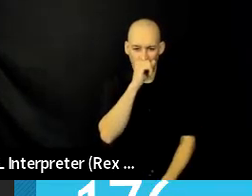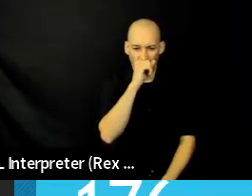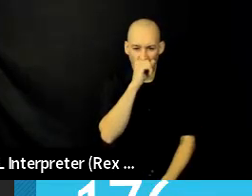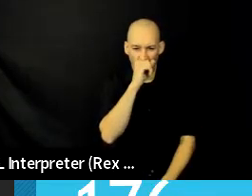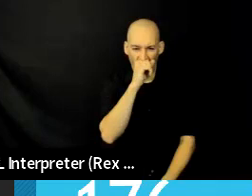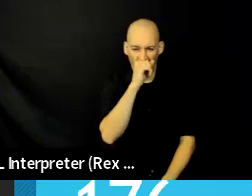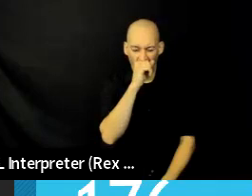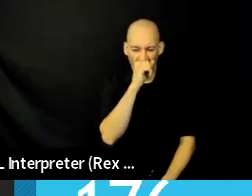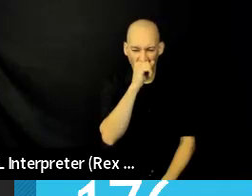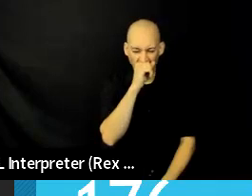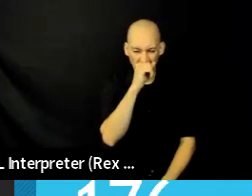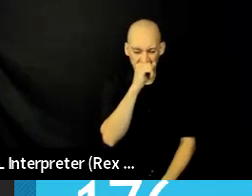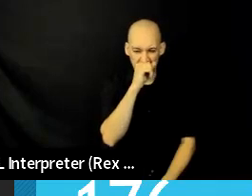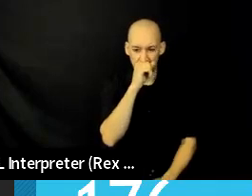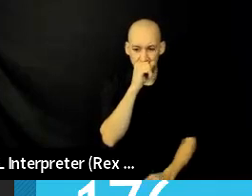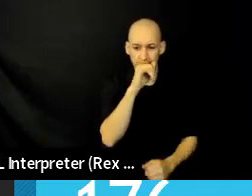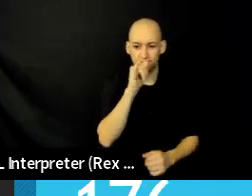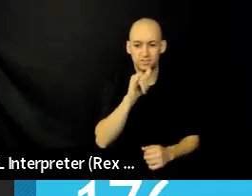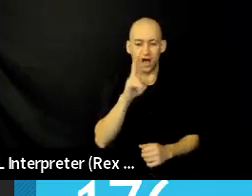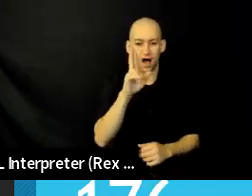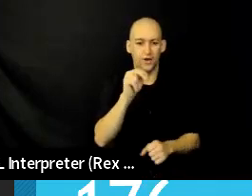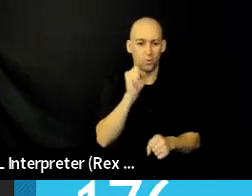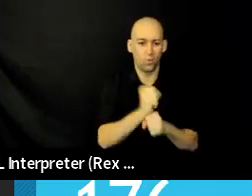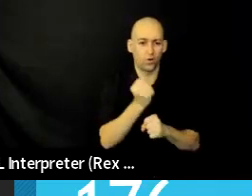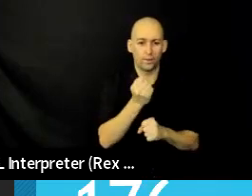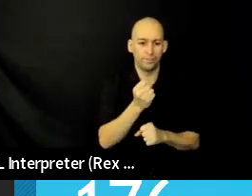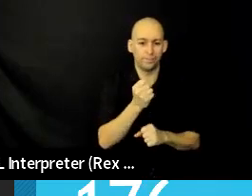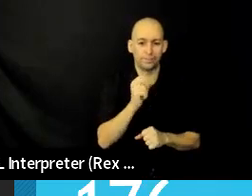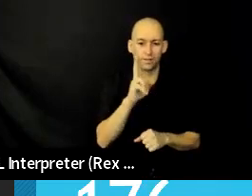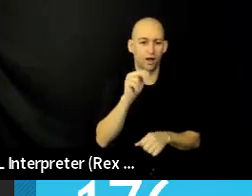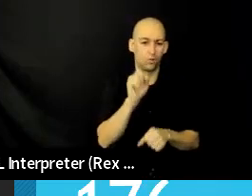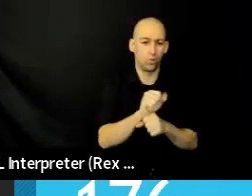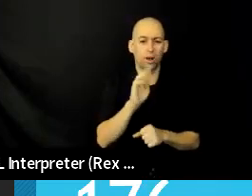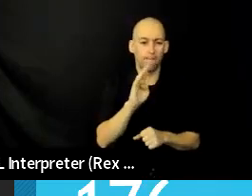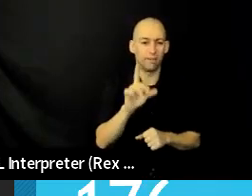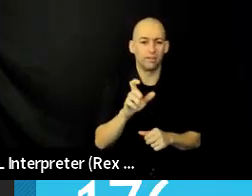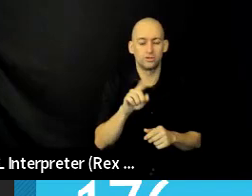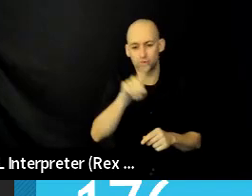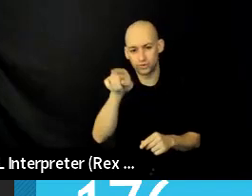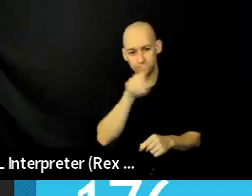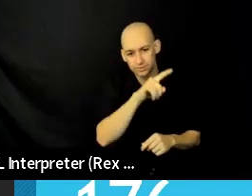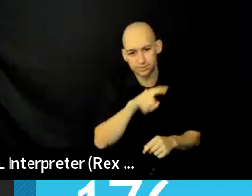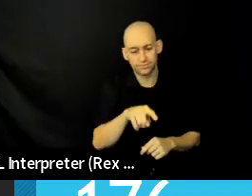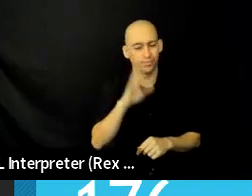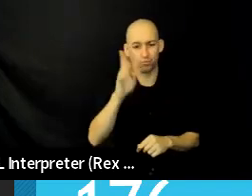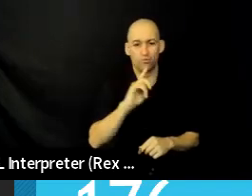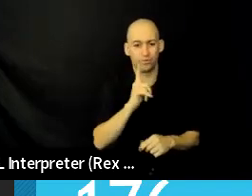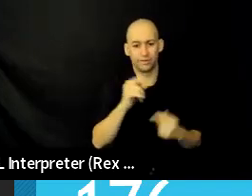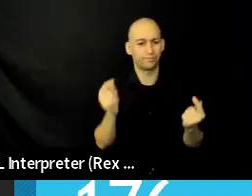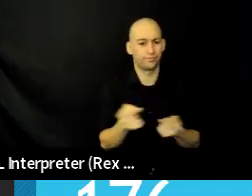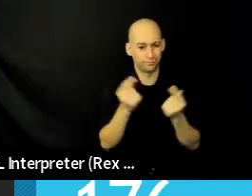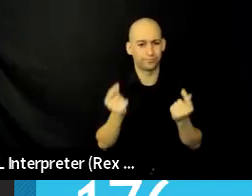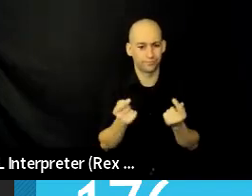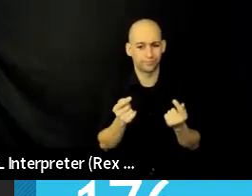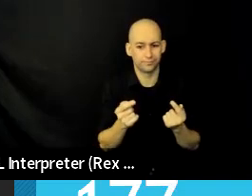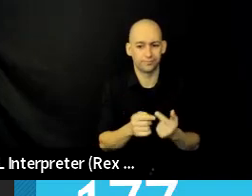Here's the unworkable turns that cause the devastating private injury. Next